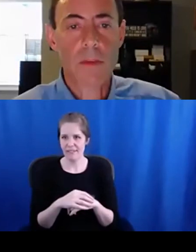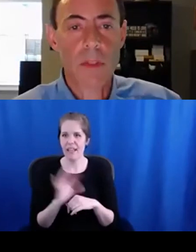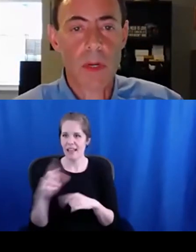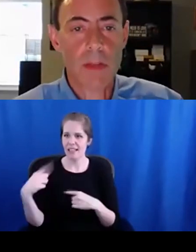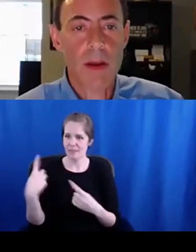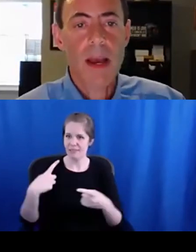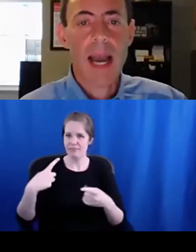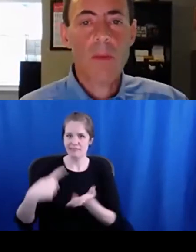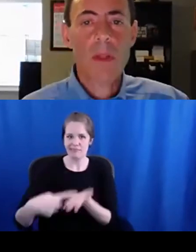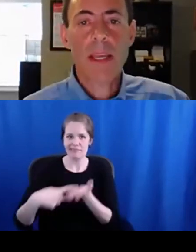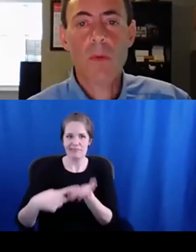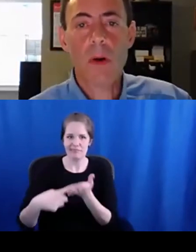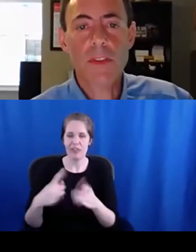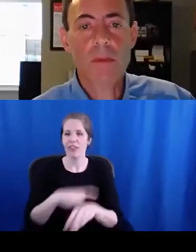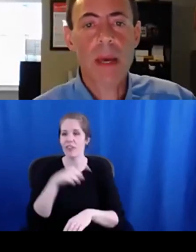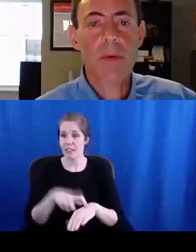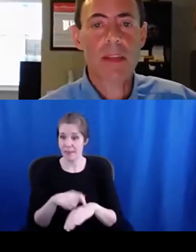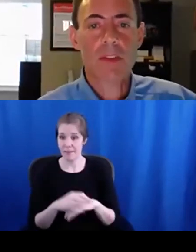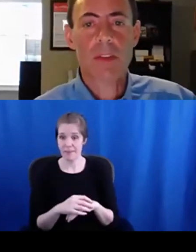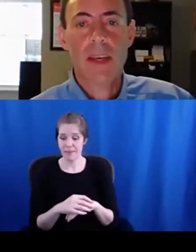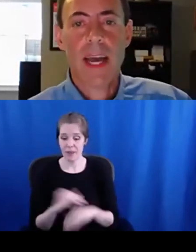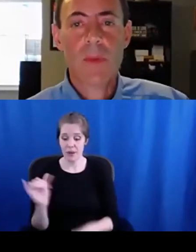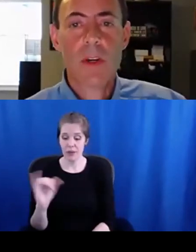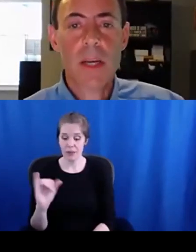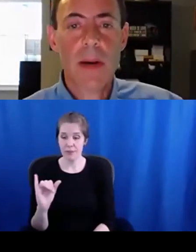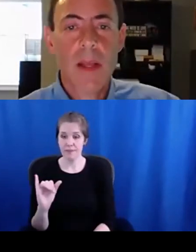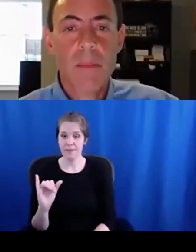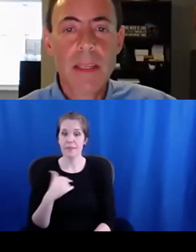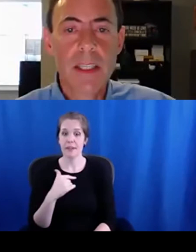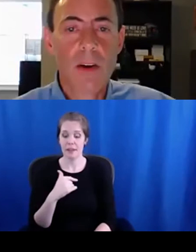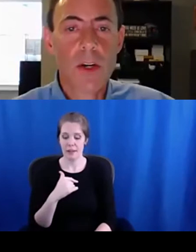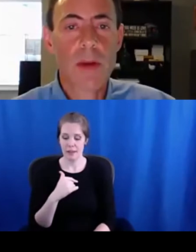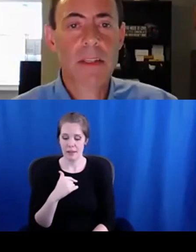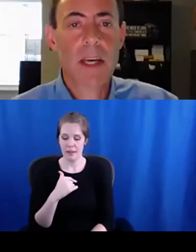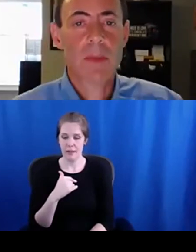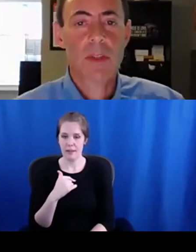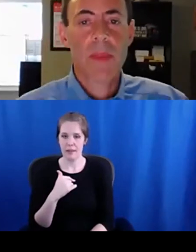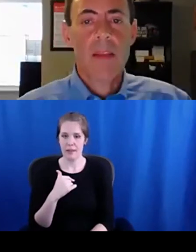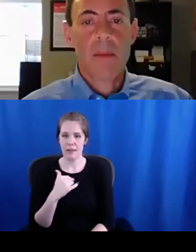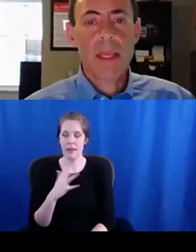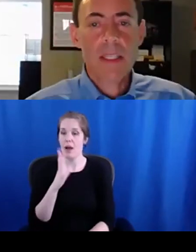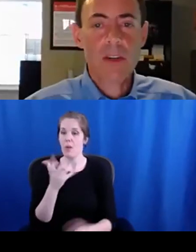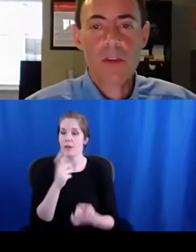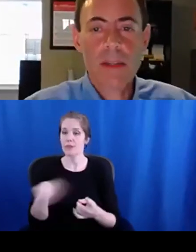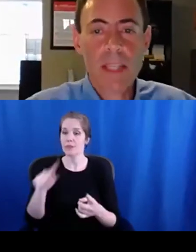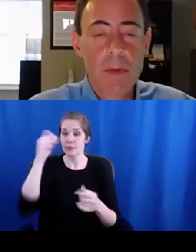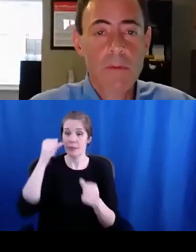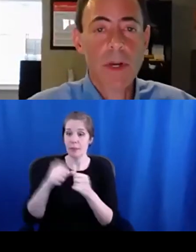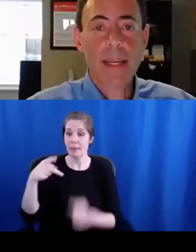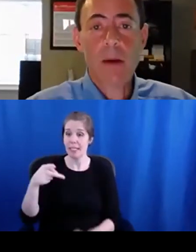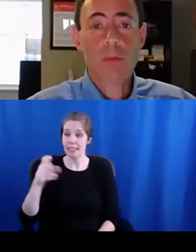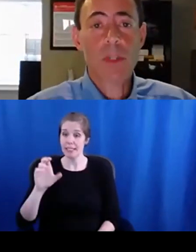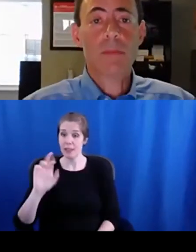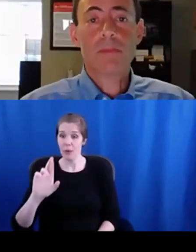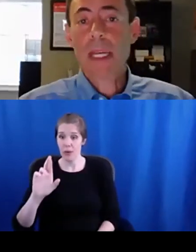PCR versus point of care. I would like you all to remember this as we talk about PCR turnaround times, that a PCR turnaround time of